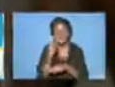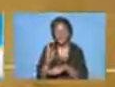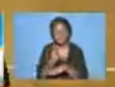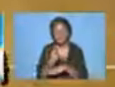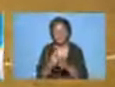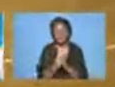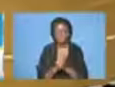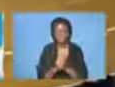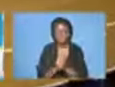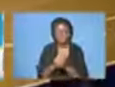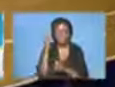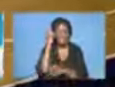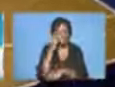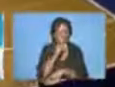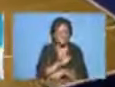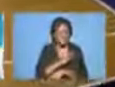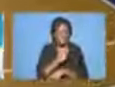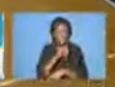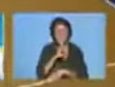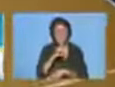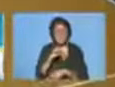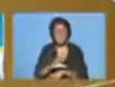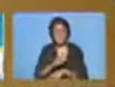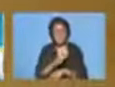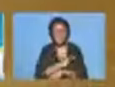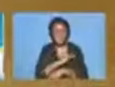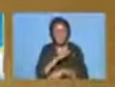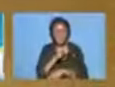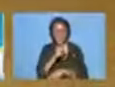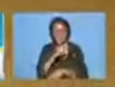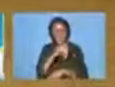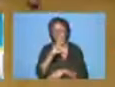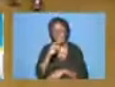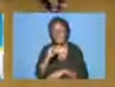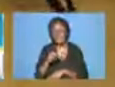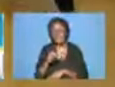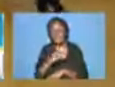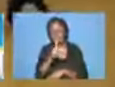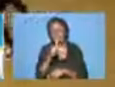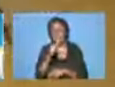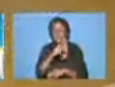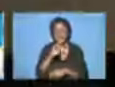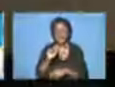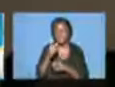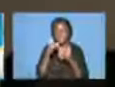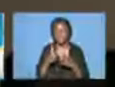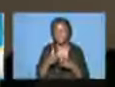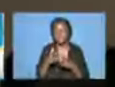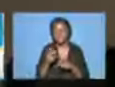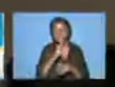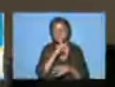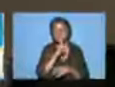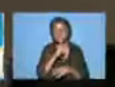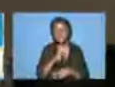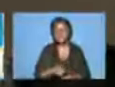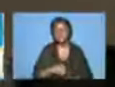Wednesday. DeAndre Ayton and Eric Gordon, the other NBA players on the team, also weighing in on the win. Truly emotional feeling, just having so